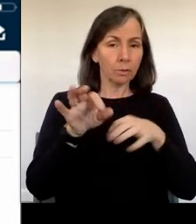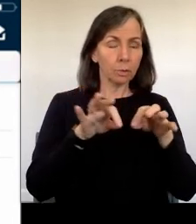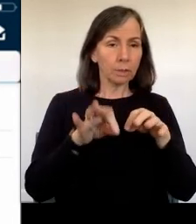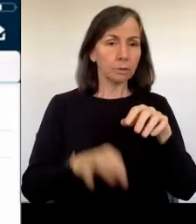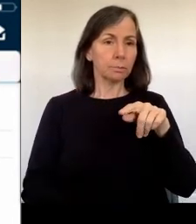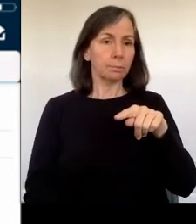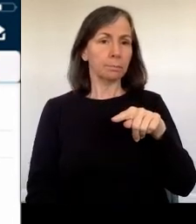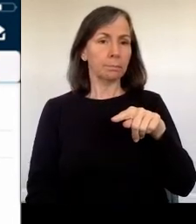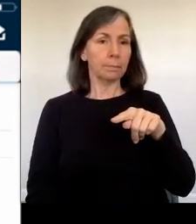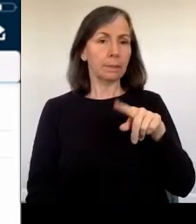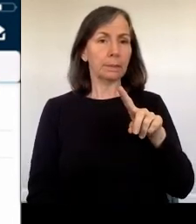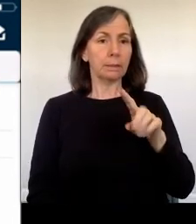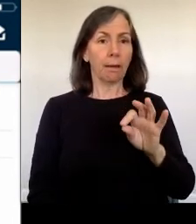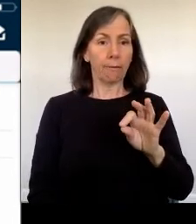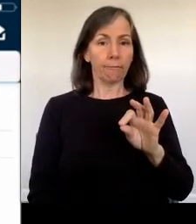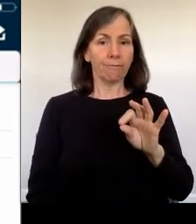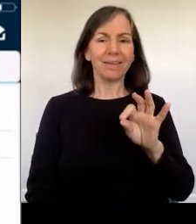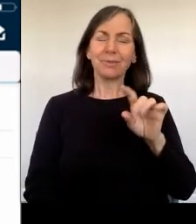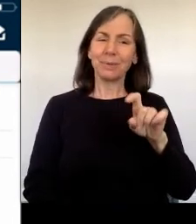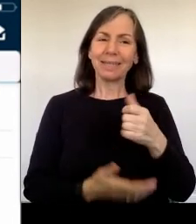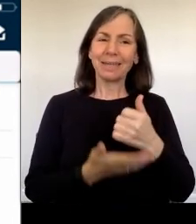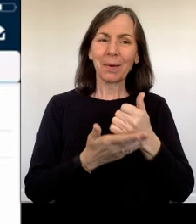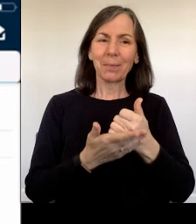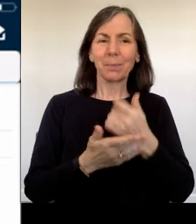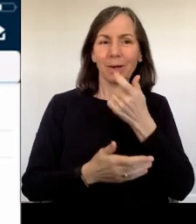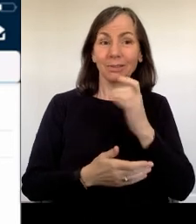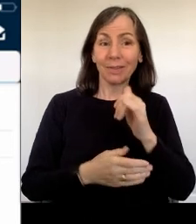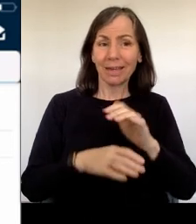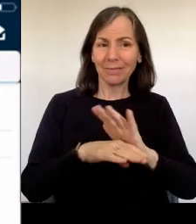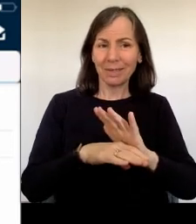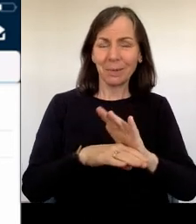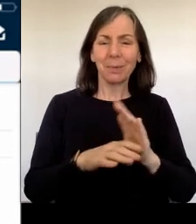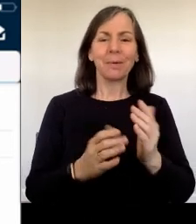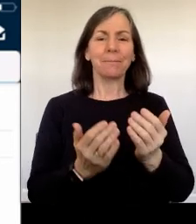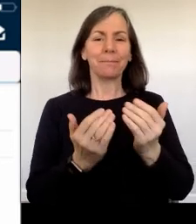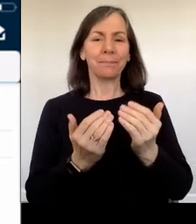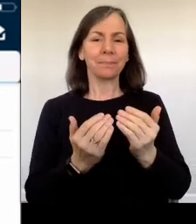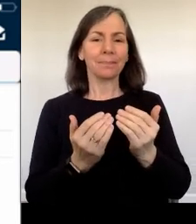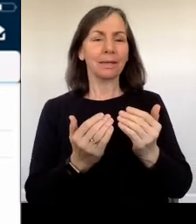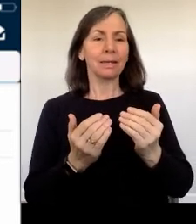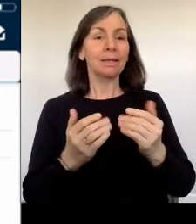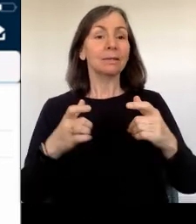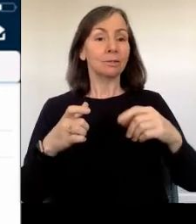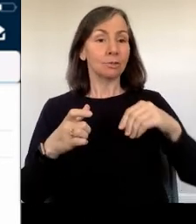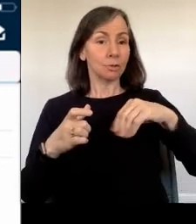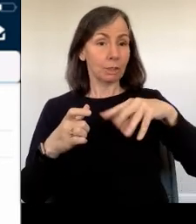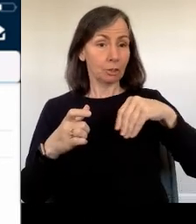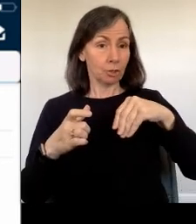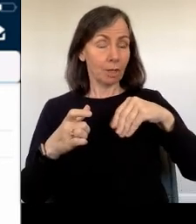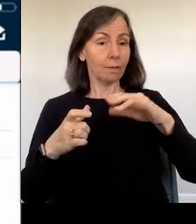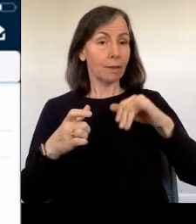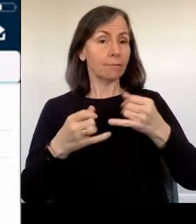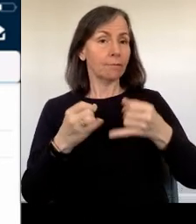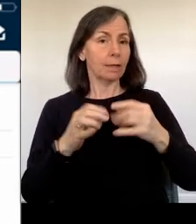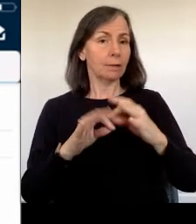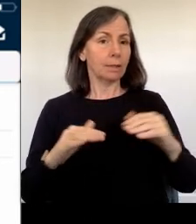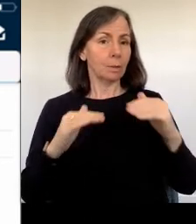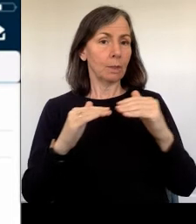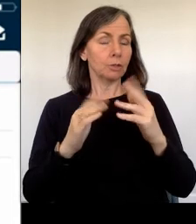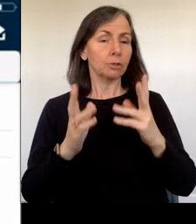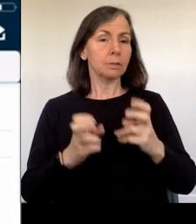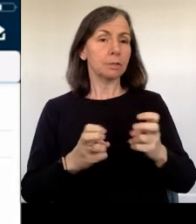Again, if you needed help and you're watching this video, take a screenshot of your final equations and submit here.